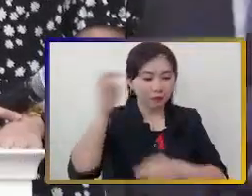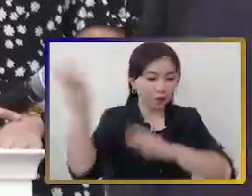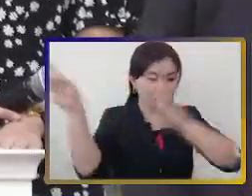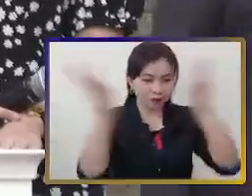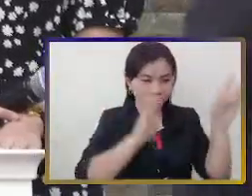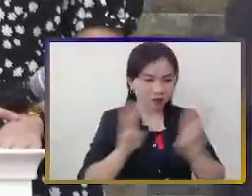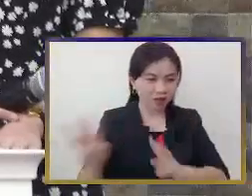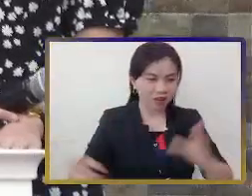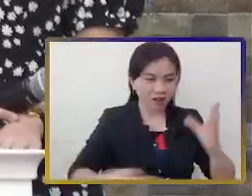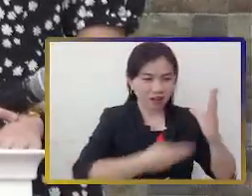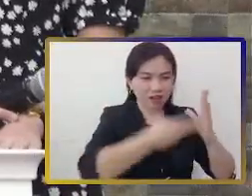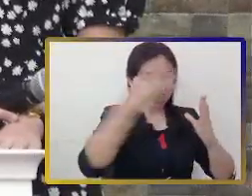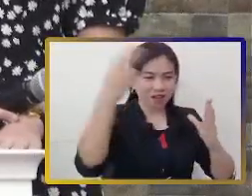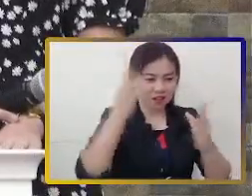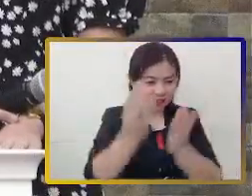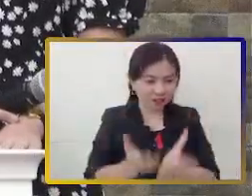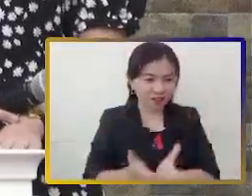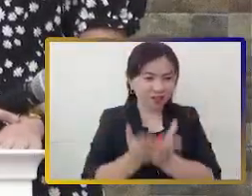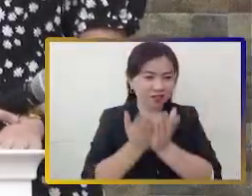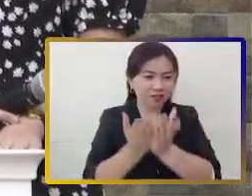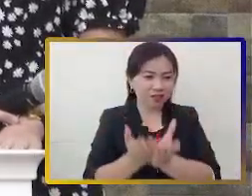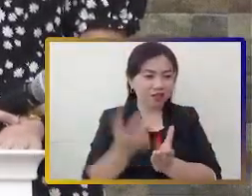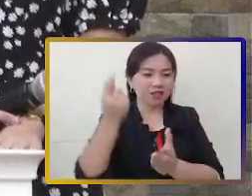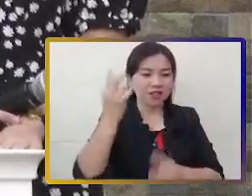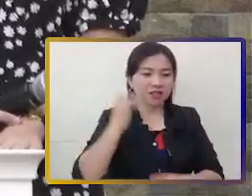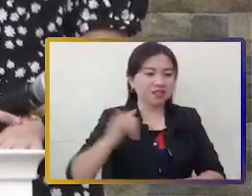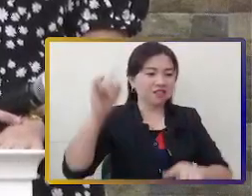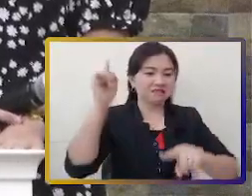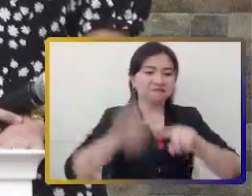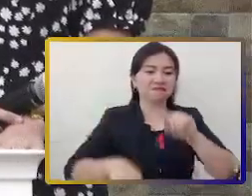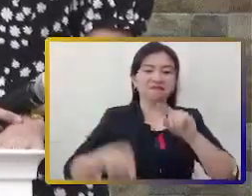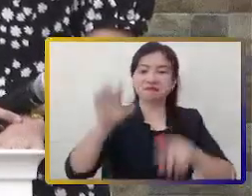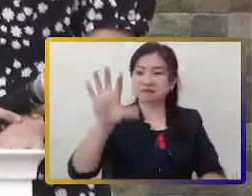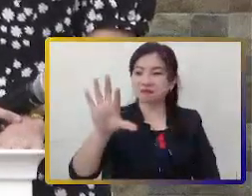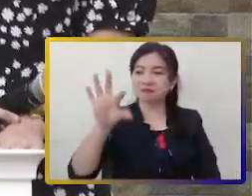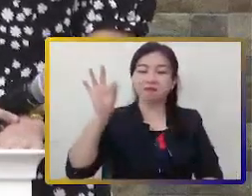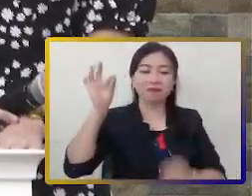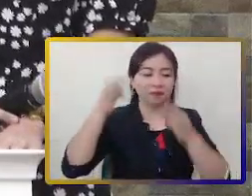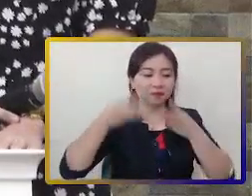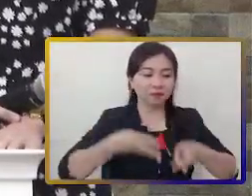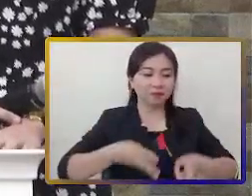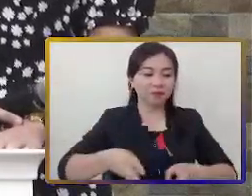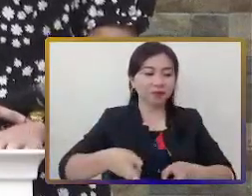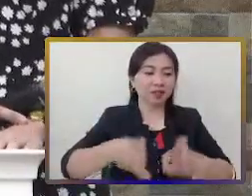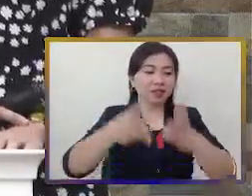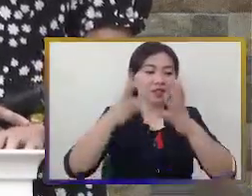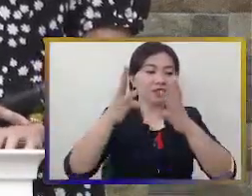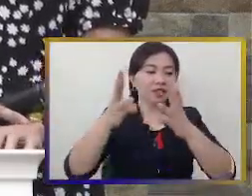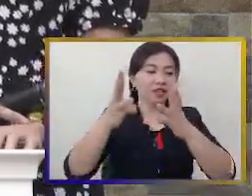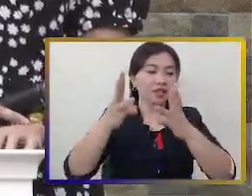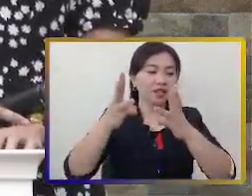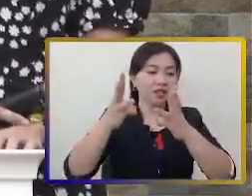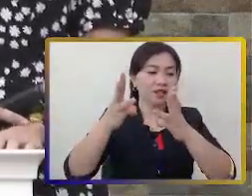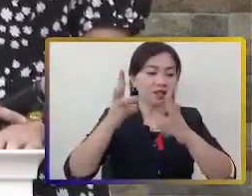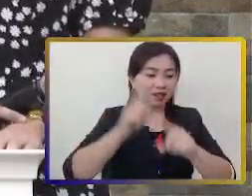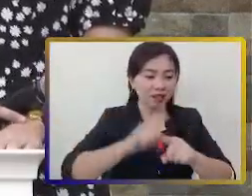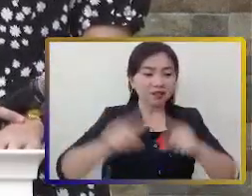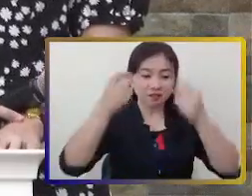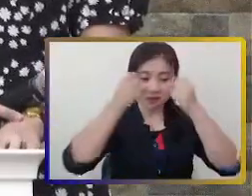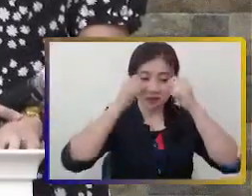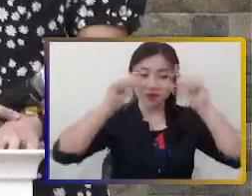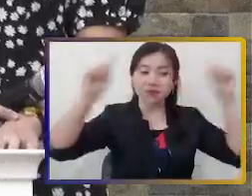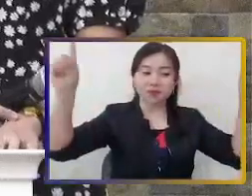the waves were high and the ship was tossed, they could not find their way. Then